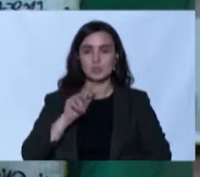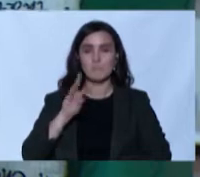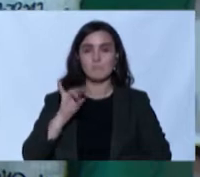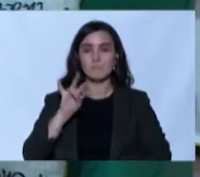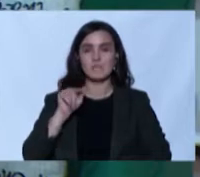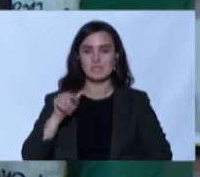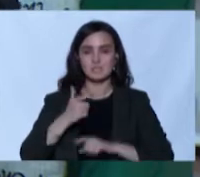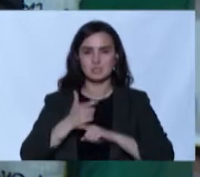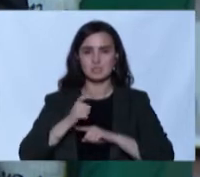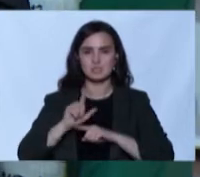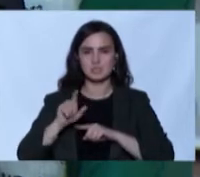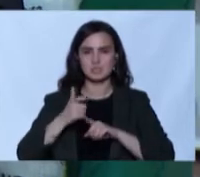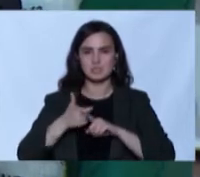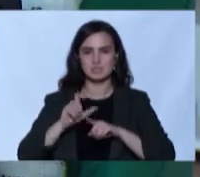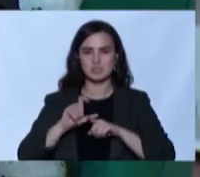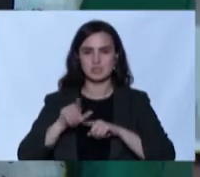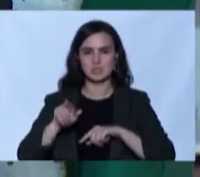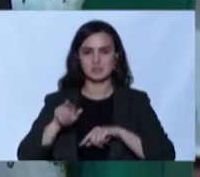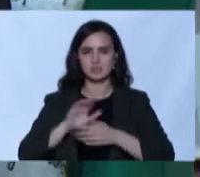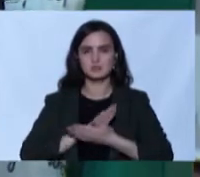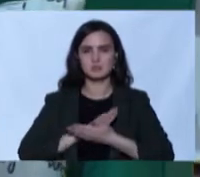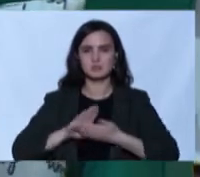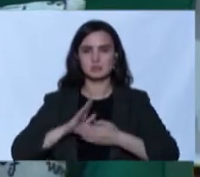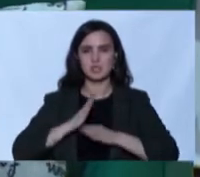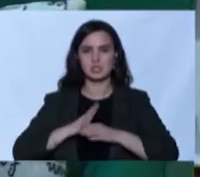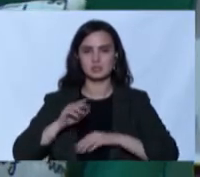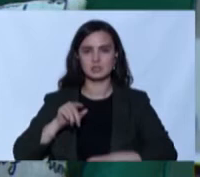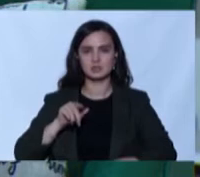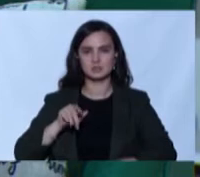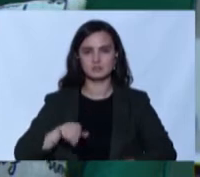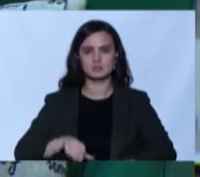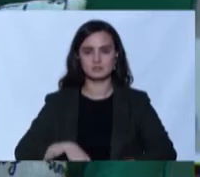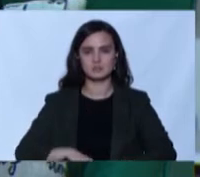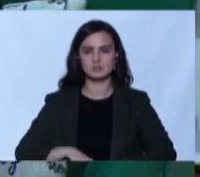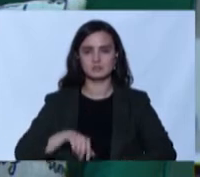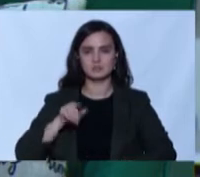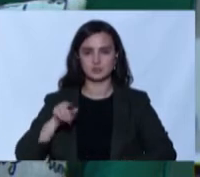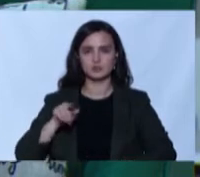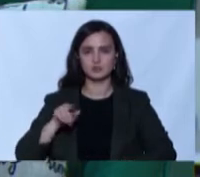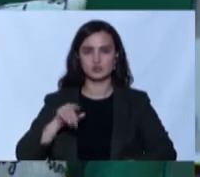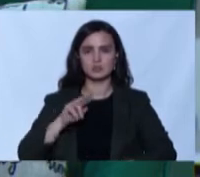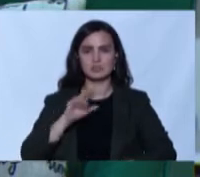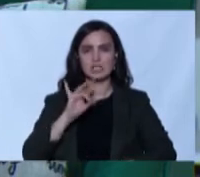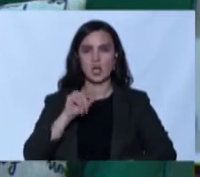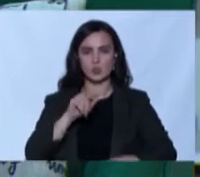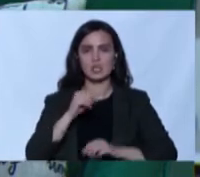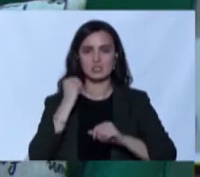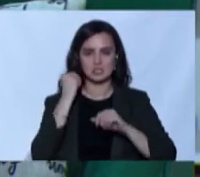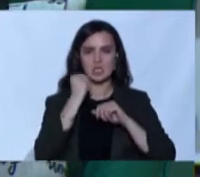Mina's soul is almost too pure for Dracula to tempt, and she overcomes Dracula.